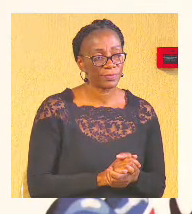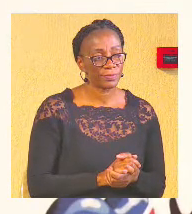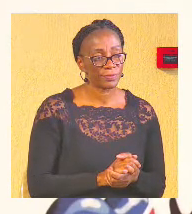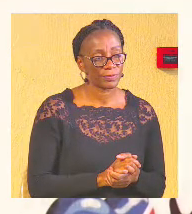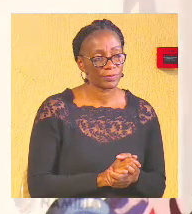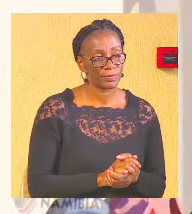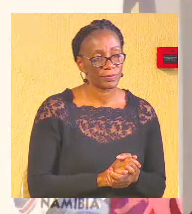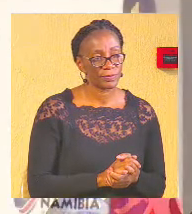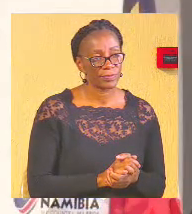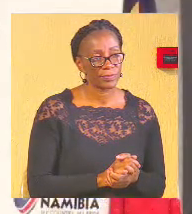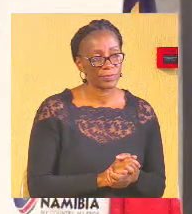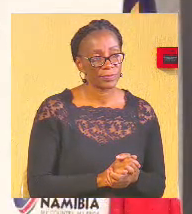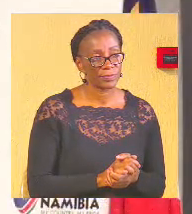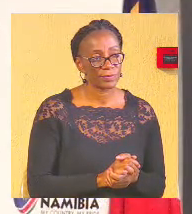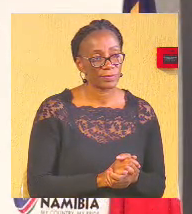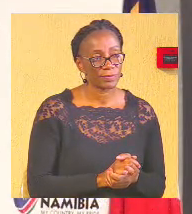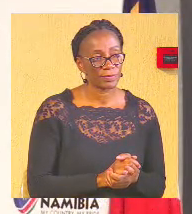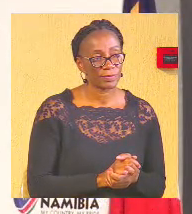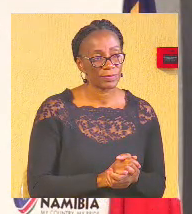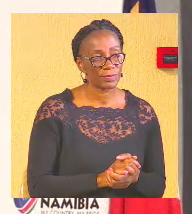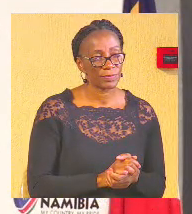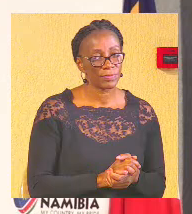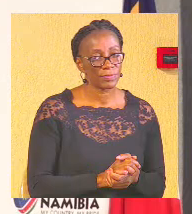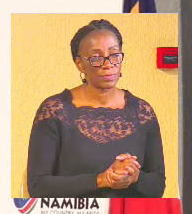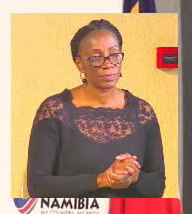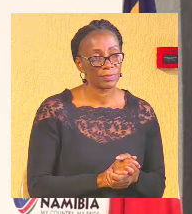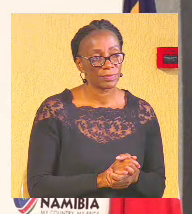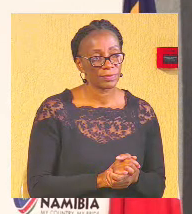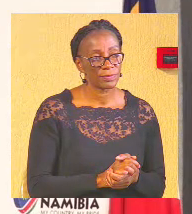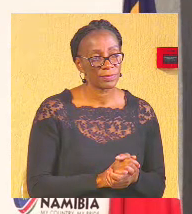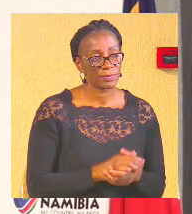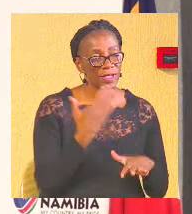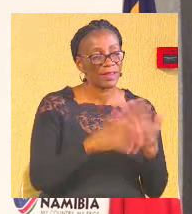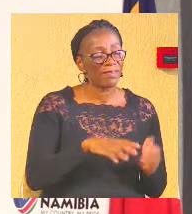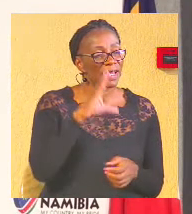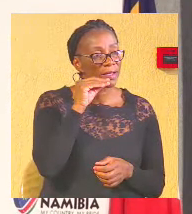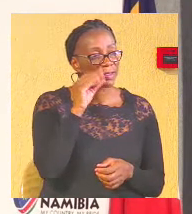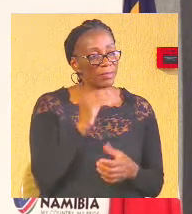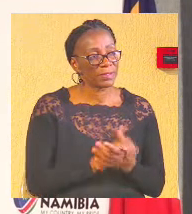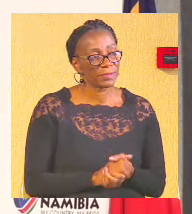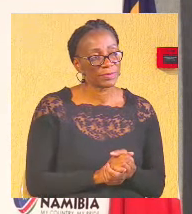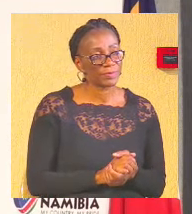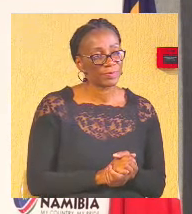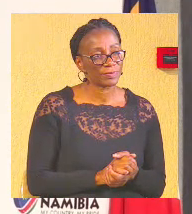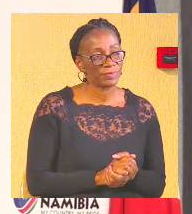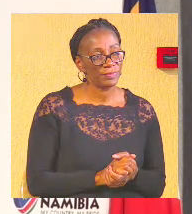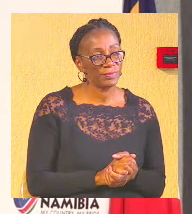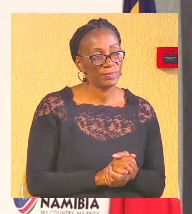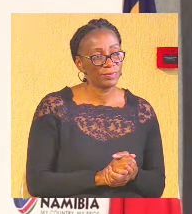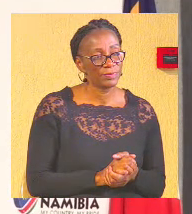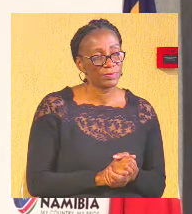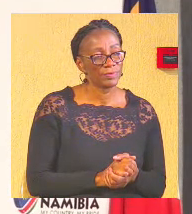months. Thank you very much. Just maybe your final remark, Mr. Mberi, before we move on. I